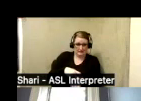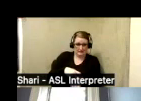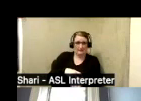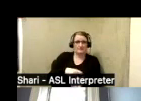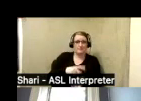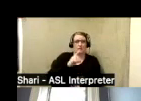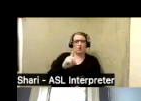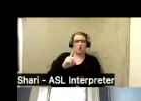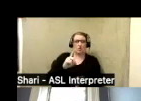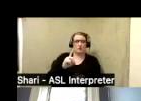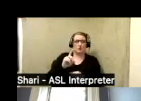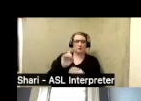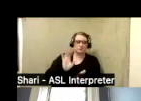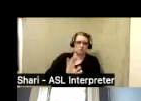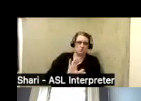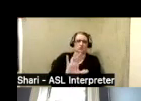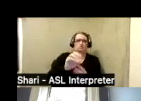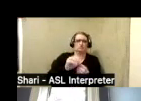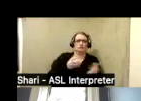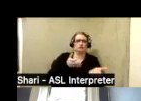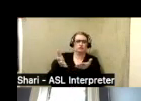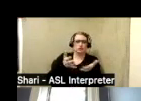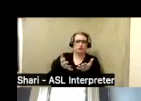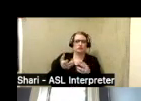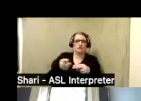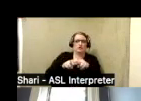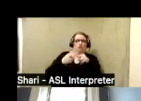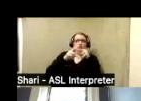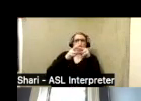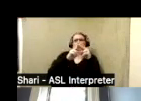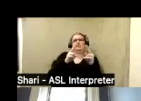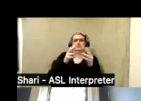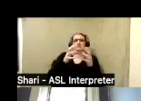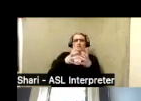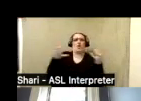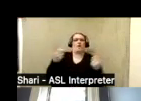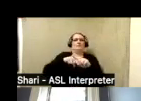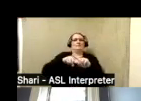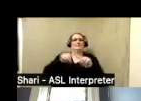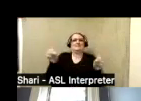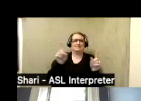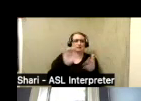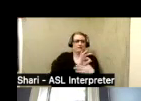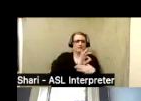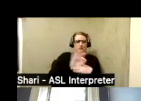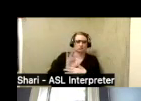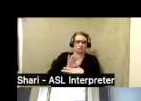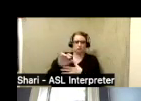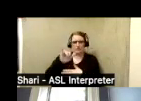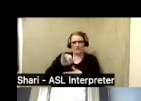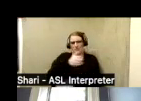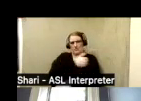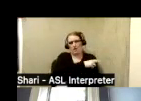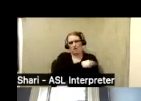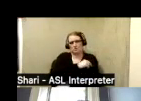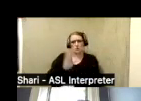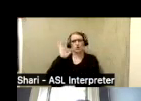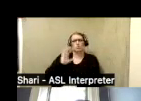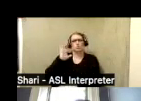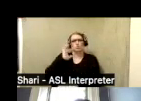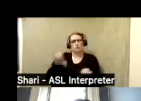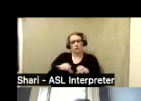of pressed into service and acquired an accretion of various functions that the hospital once served.